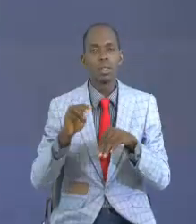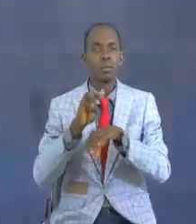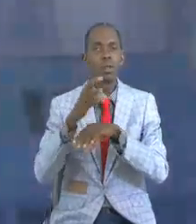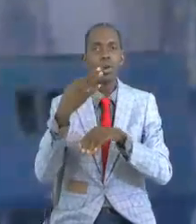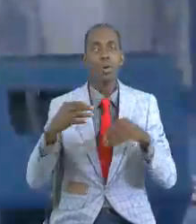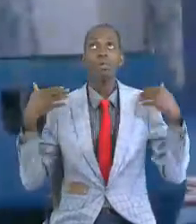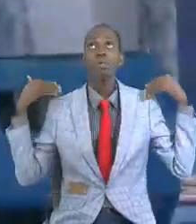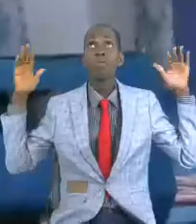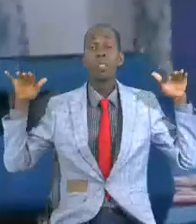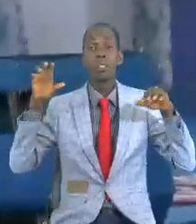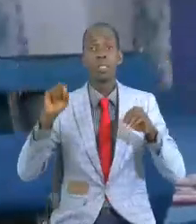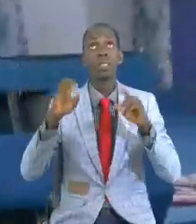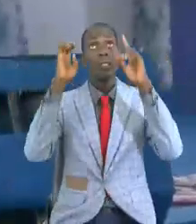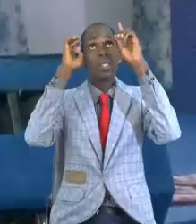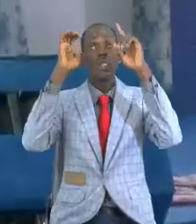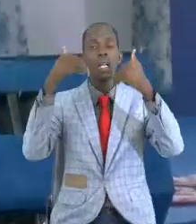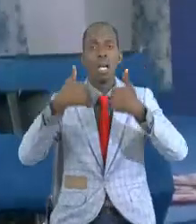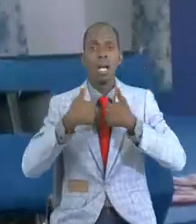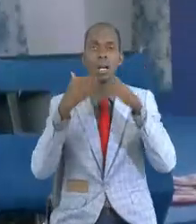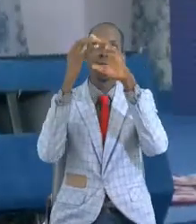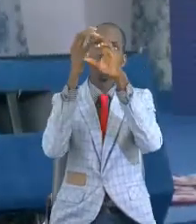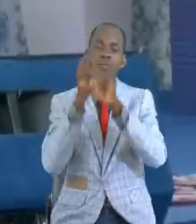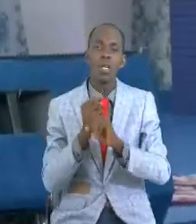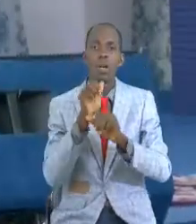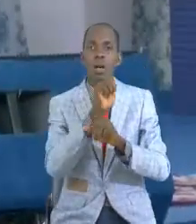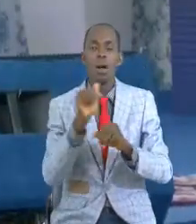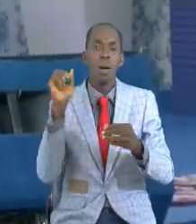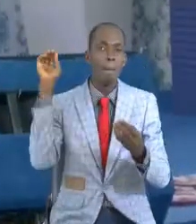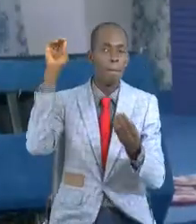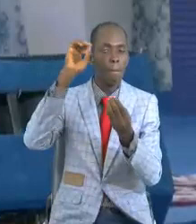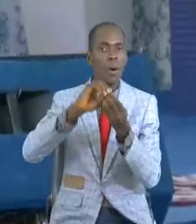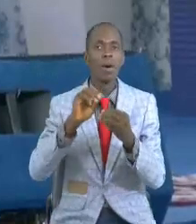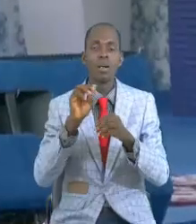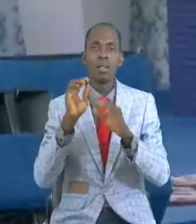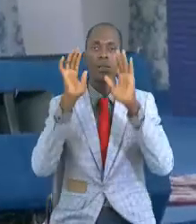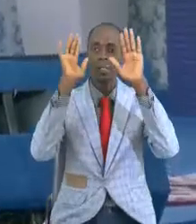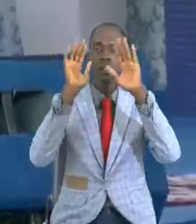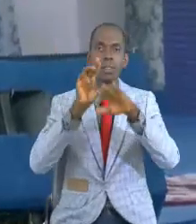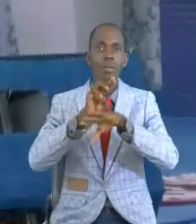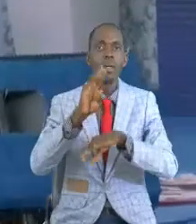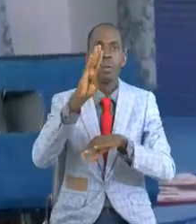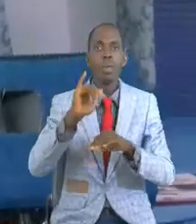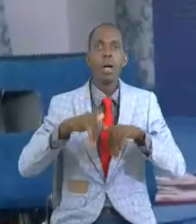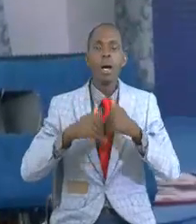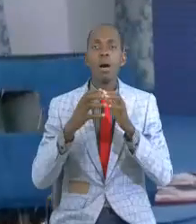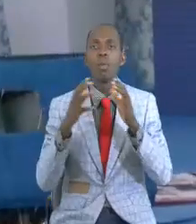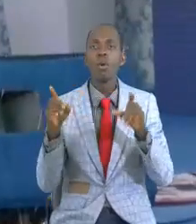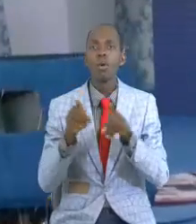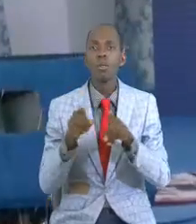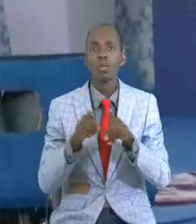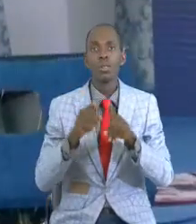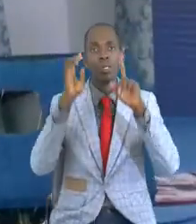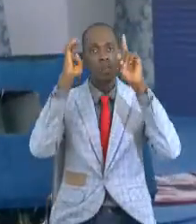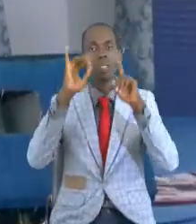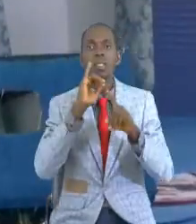has obtained a more excellent ministry. By how much also he is the